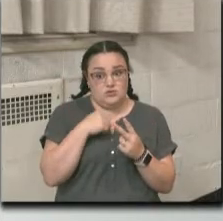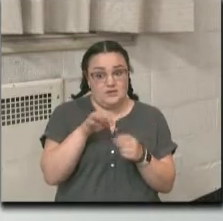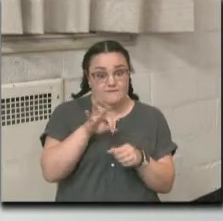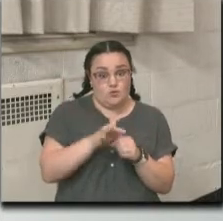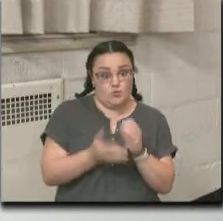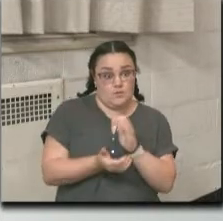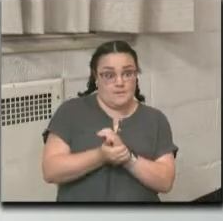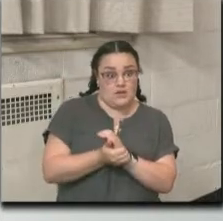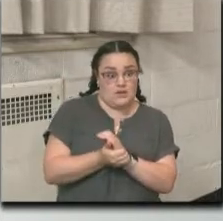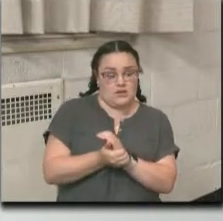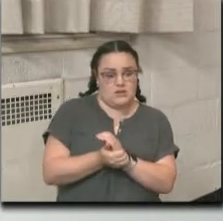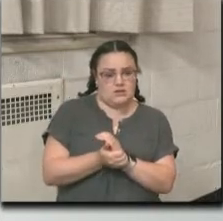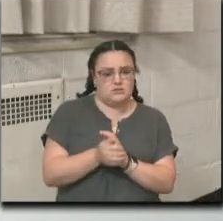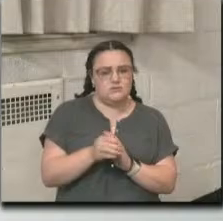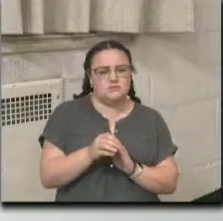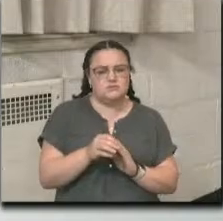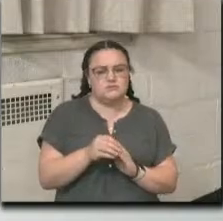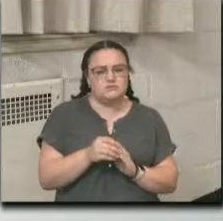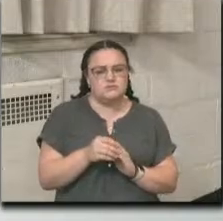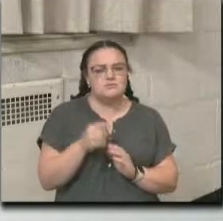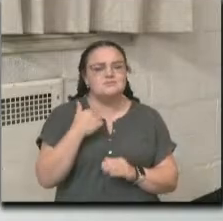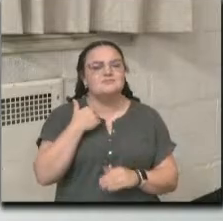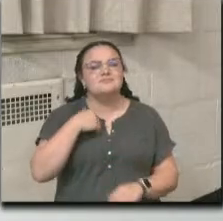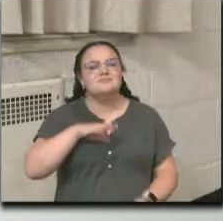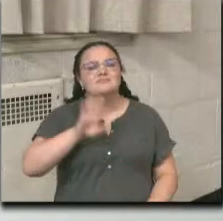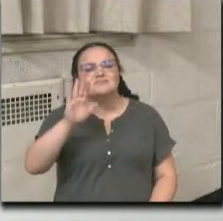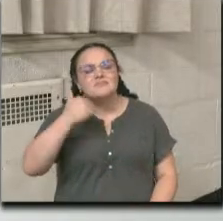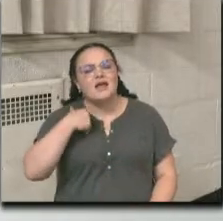Okay? Excuse me, hold on a minute.